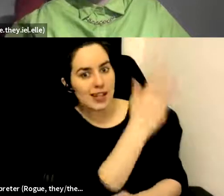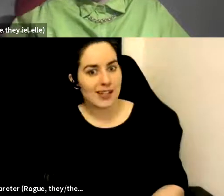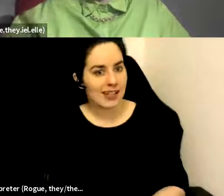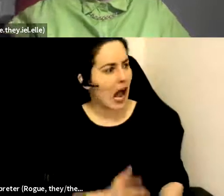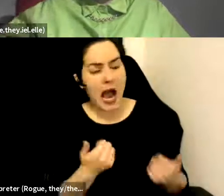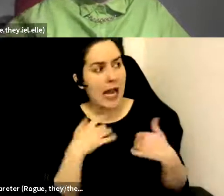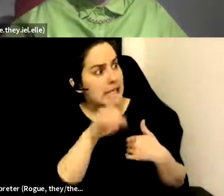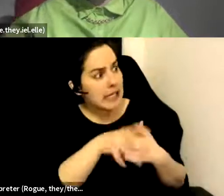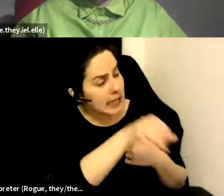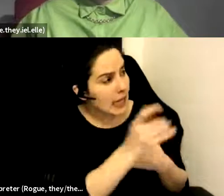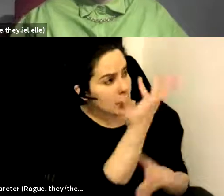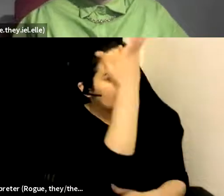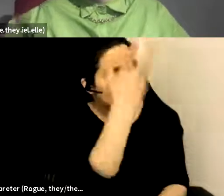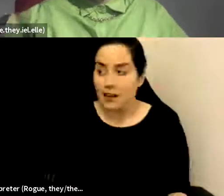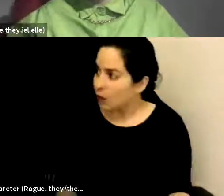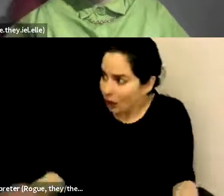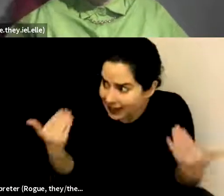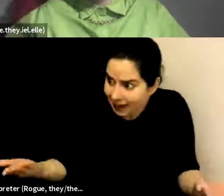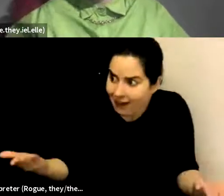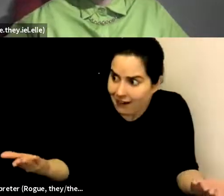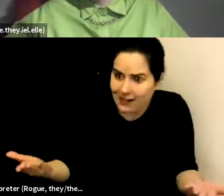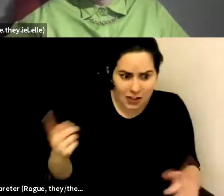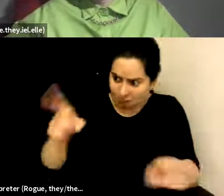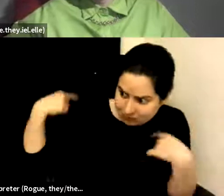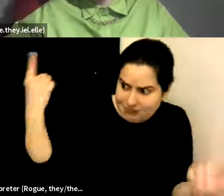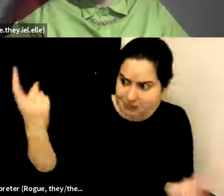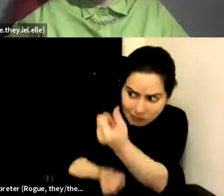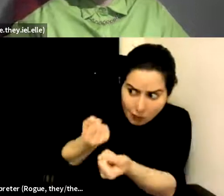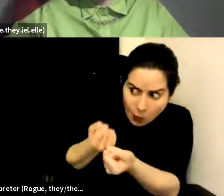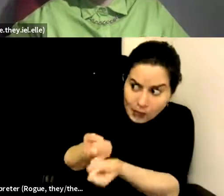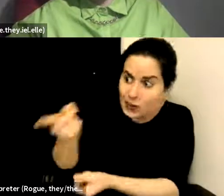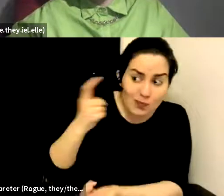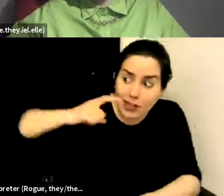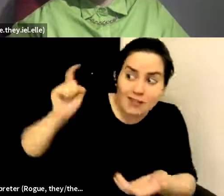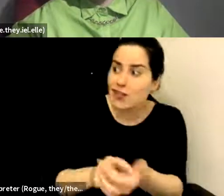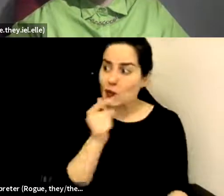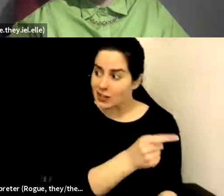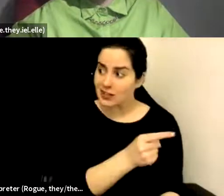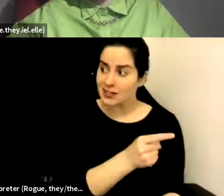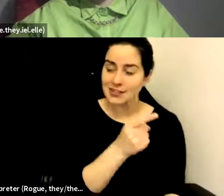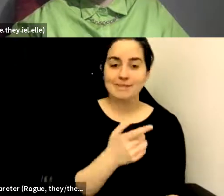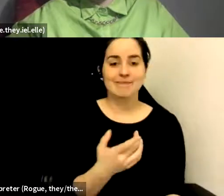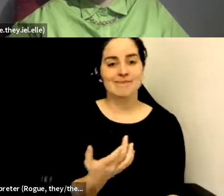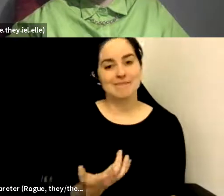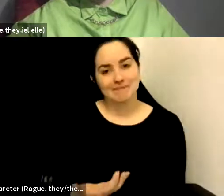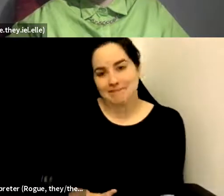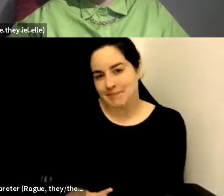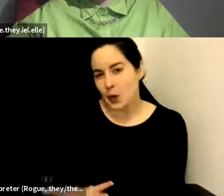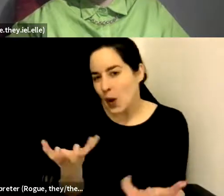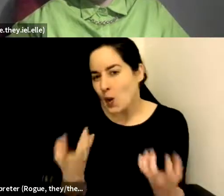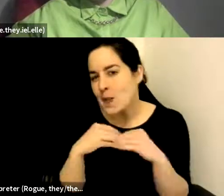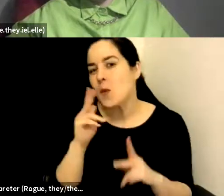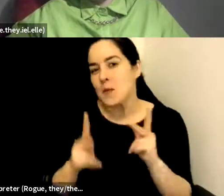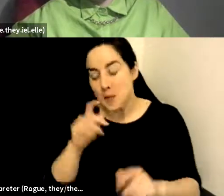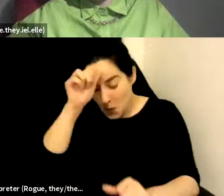time, baby. Like, she's been there for you the whole time, you know? And I want people to